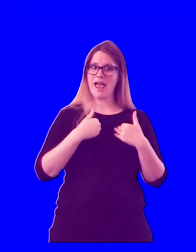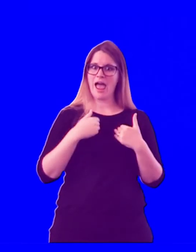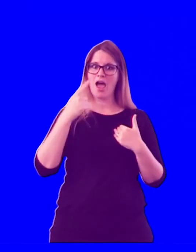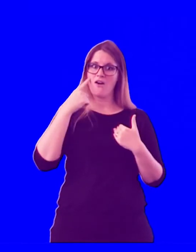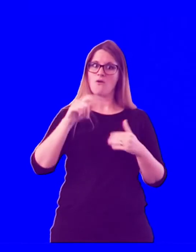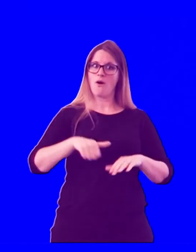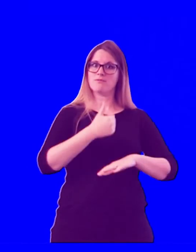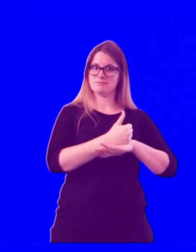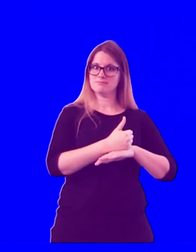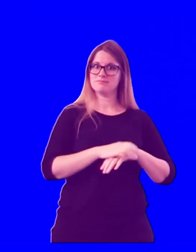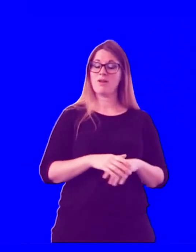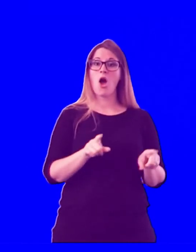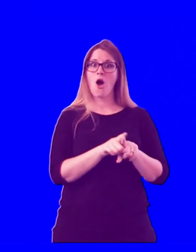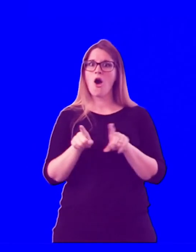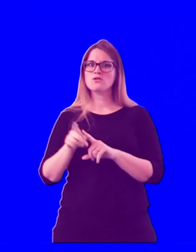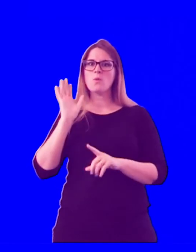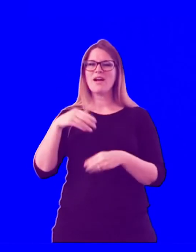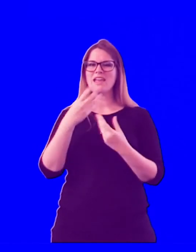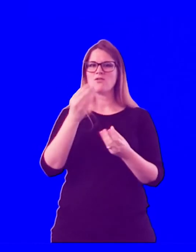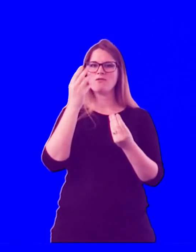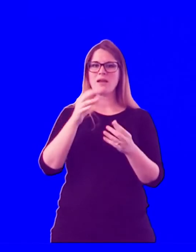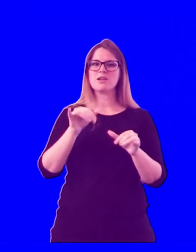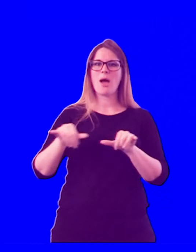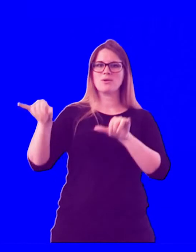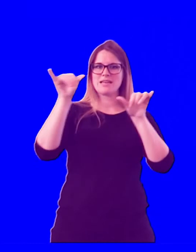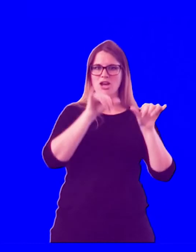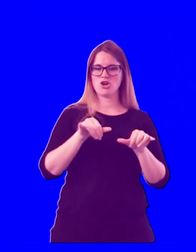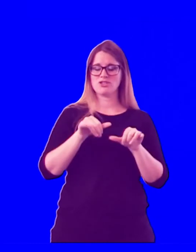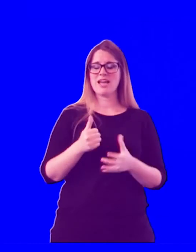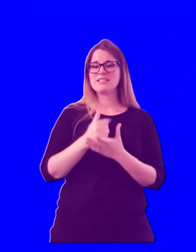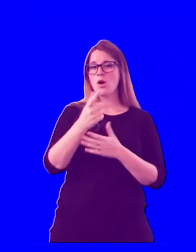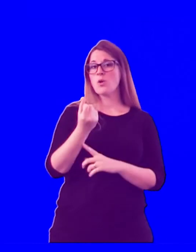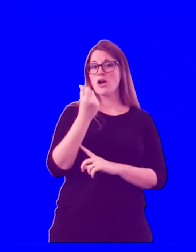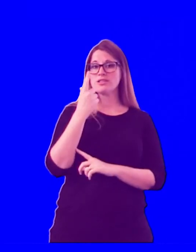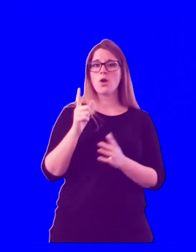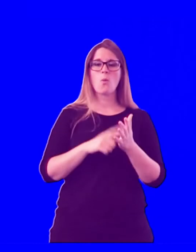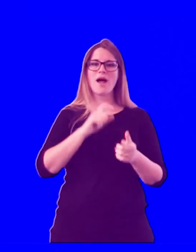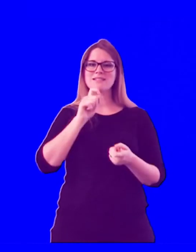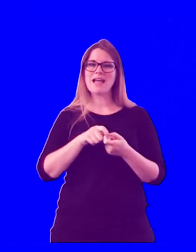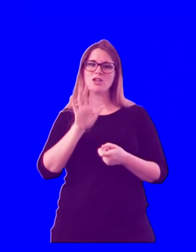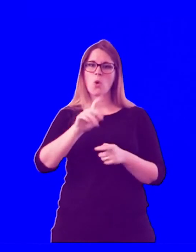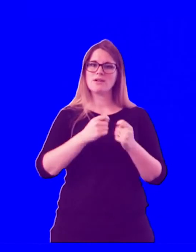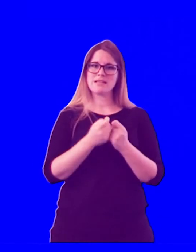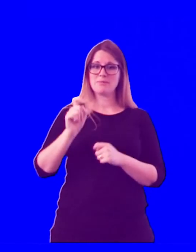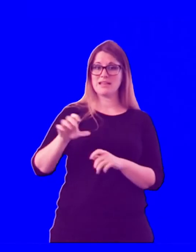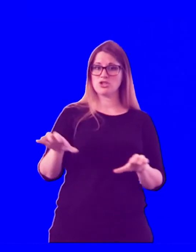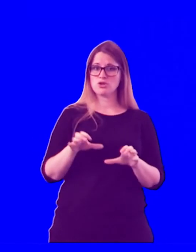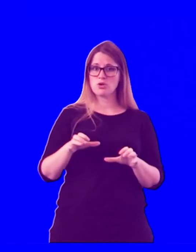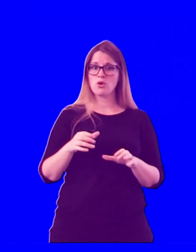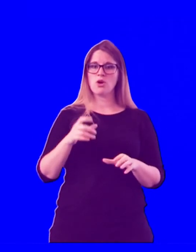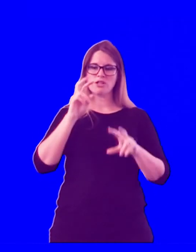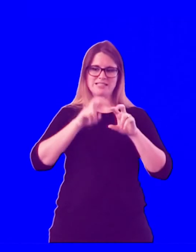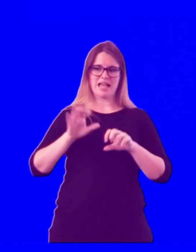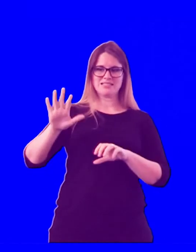that. And we'll also give you some information about the standards to help you understand what it is that your team needs to do